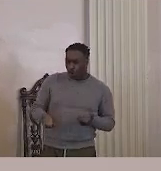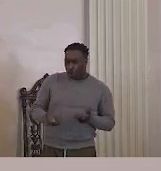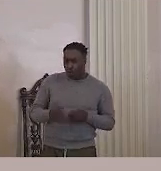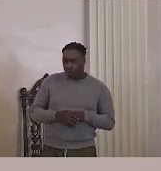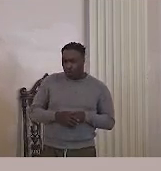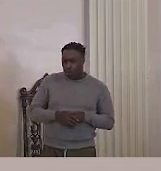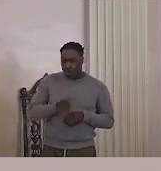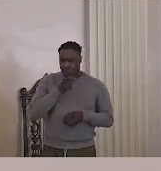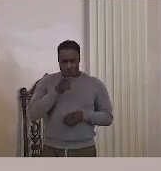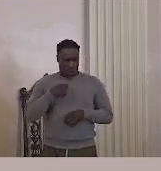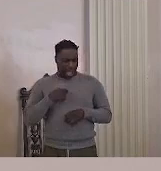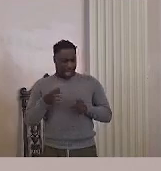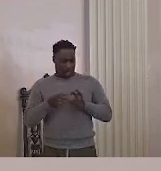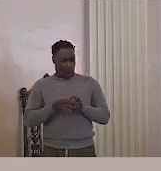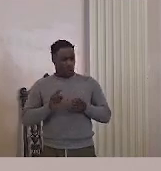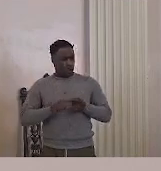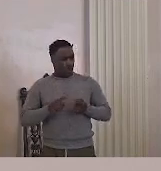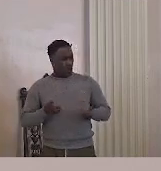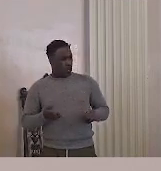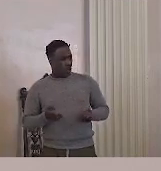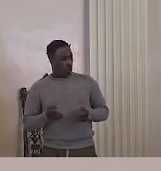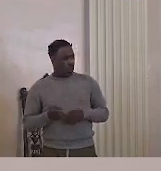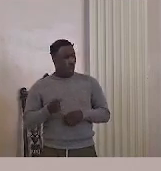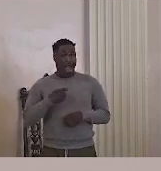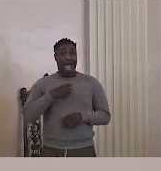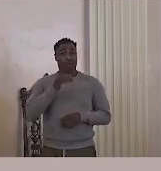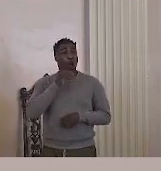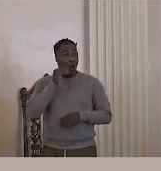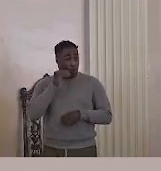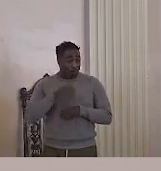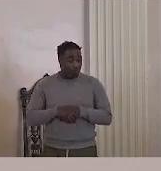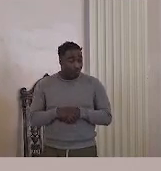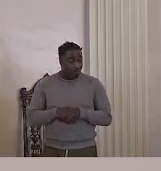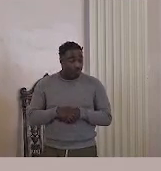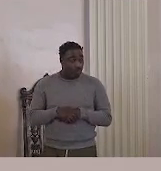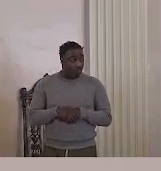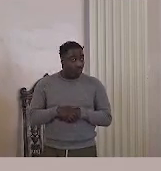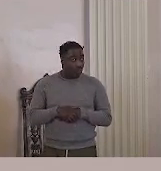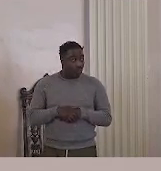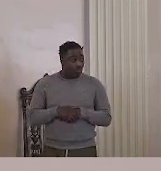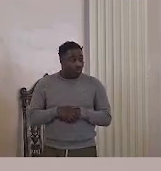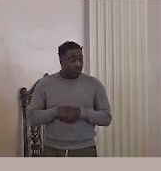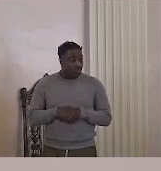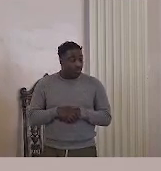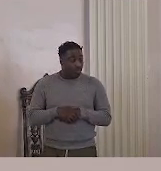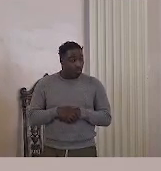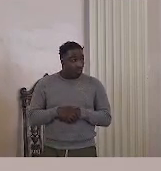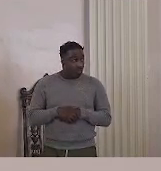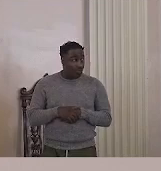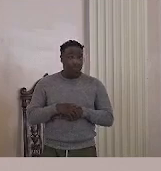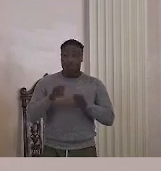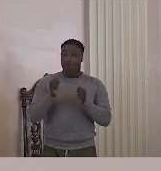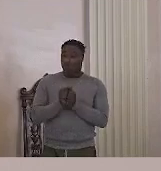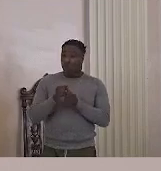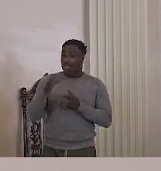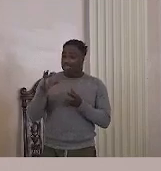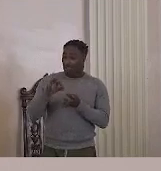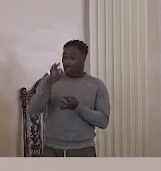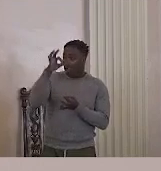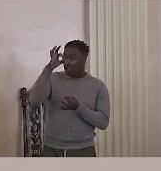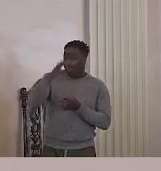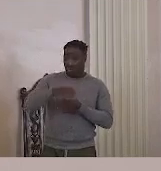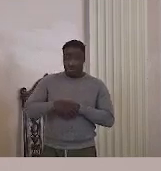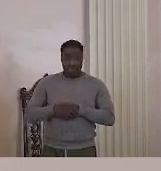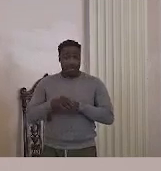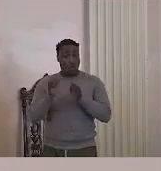Whose am I? I am home with source, with spirit,